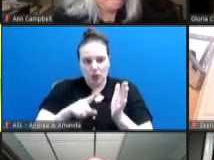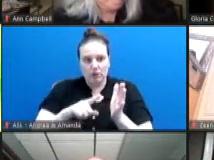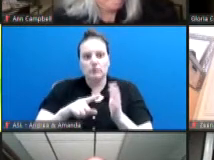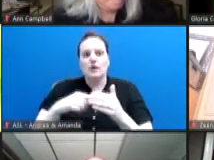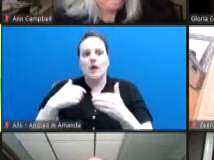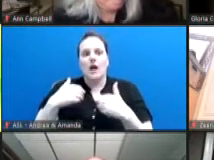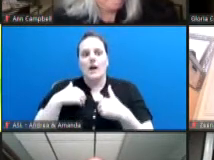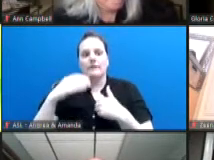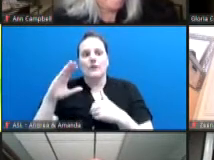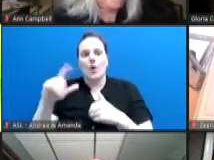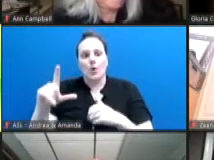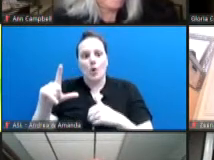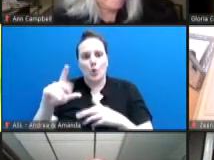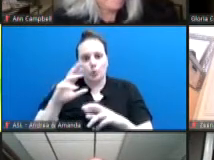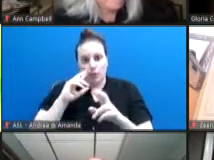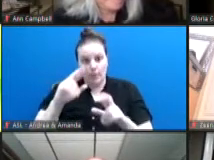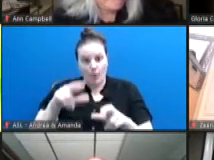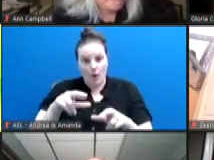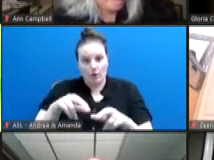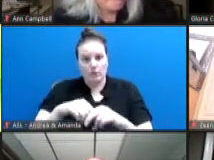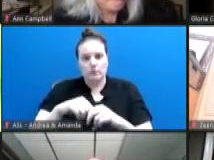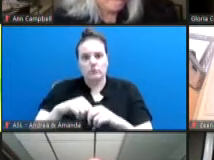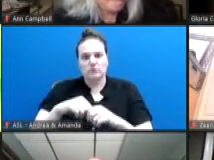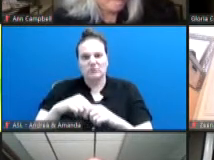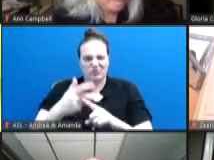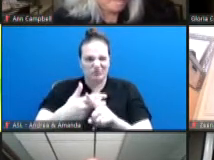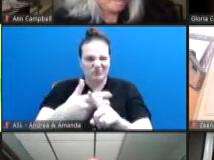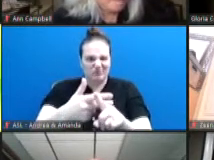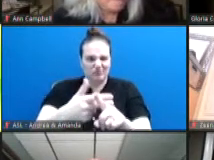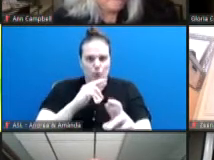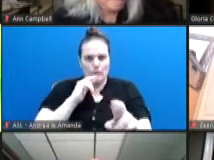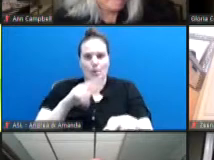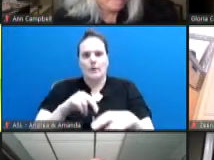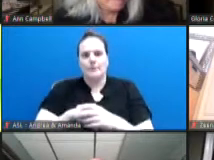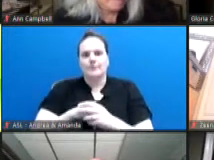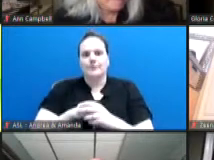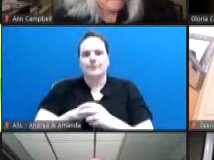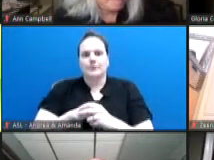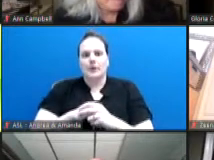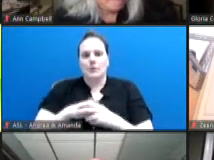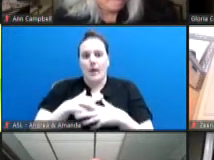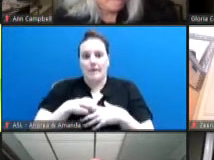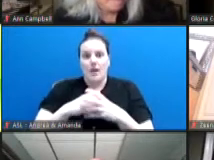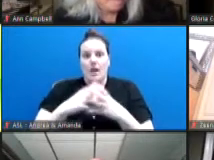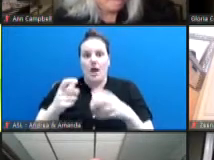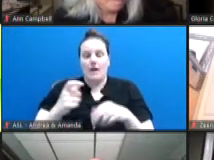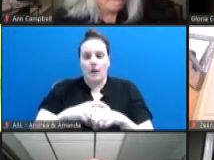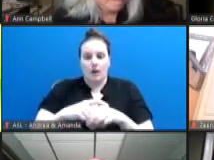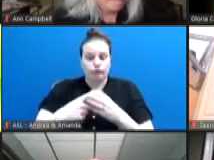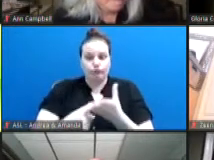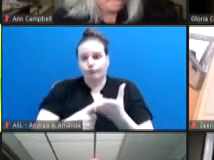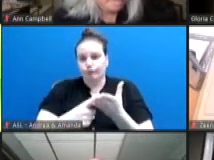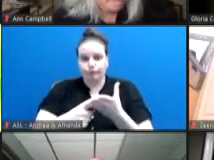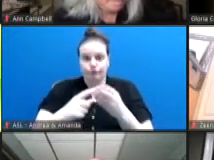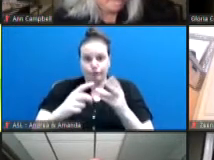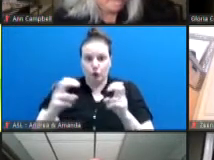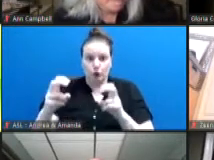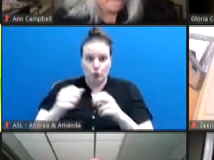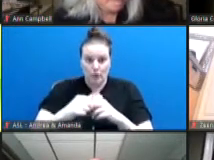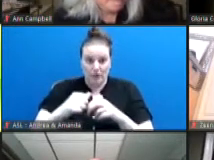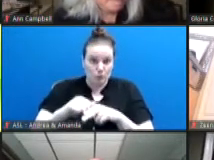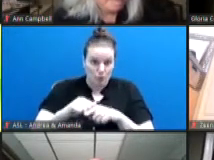have the COCO report, quarterly report, and then we have allotted time to also discuss the issue with the